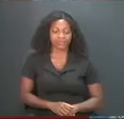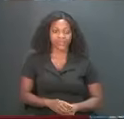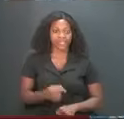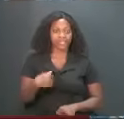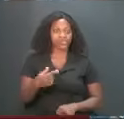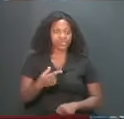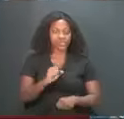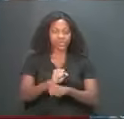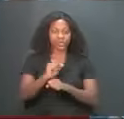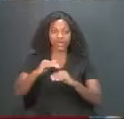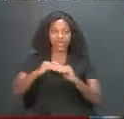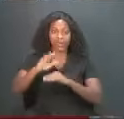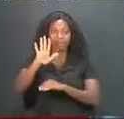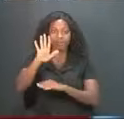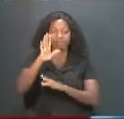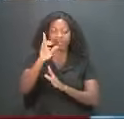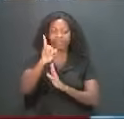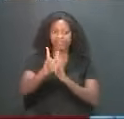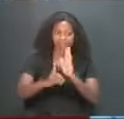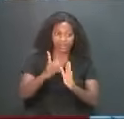5 hours,